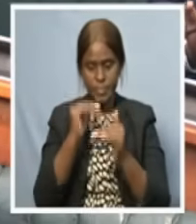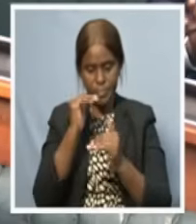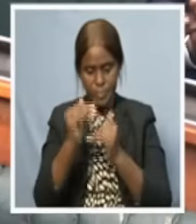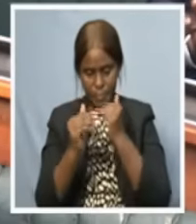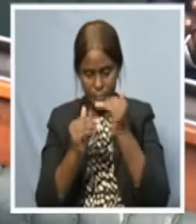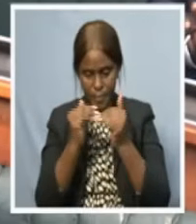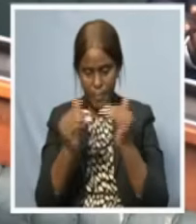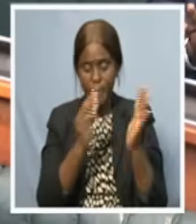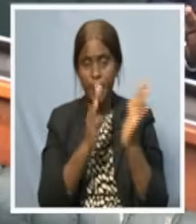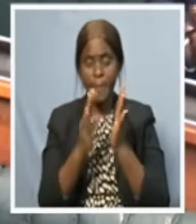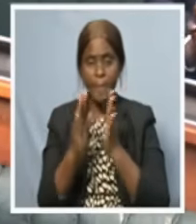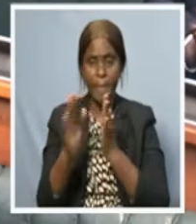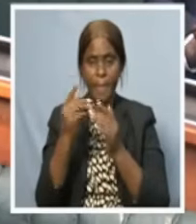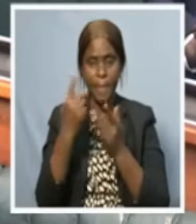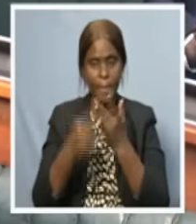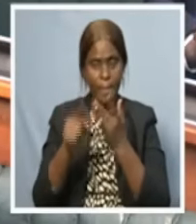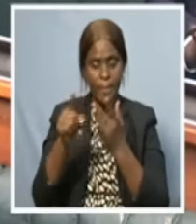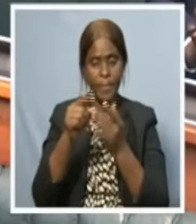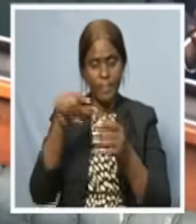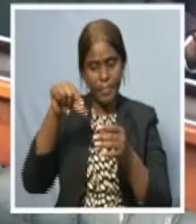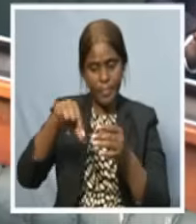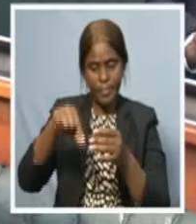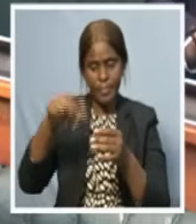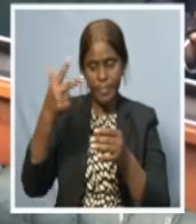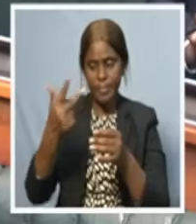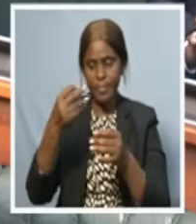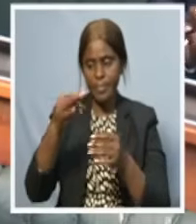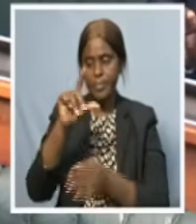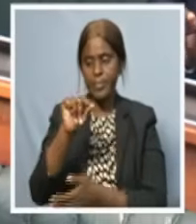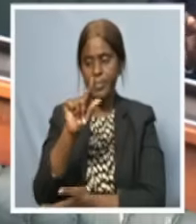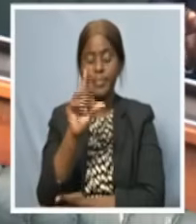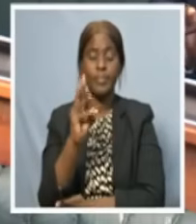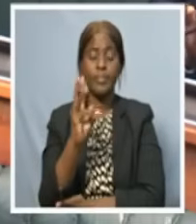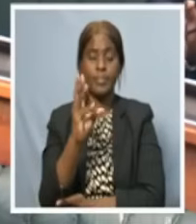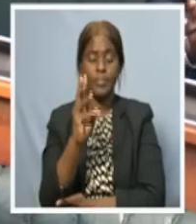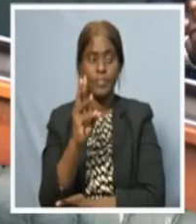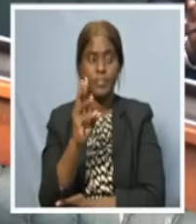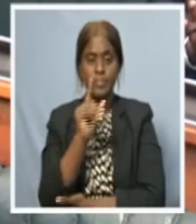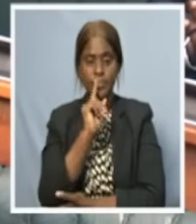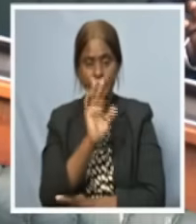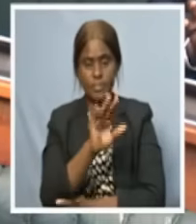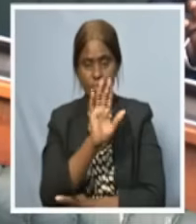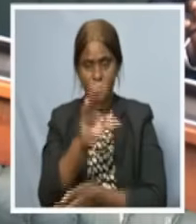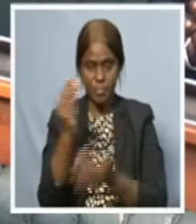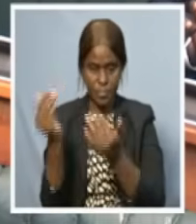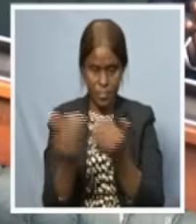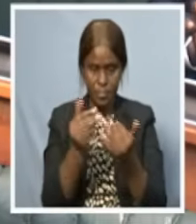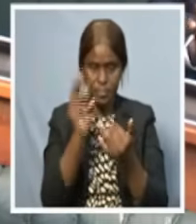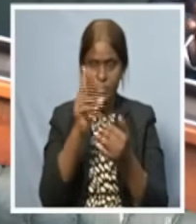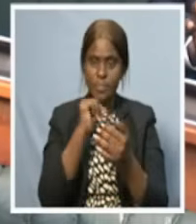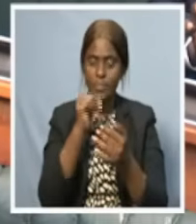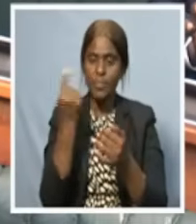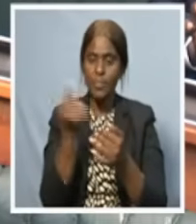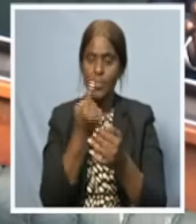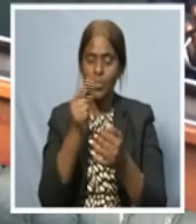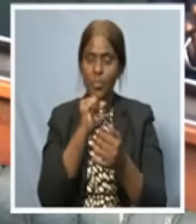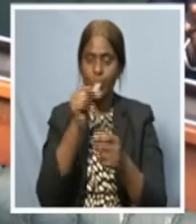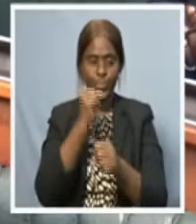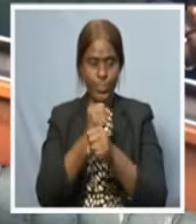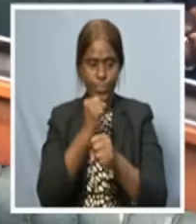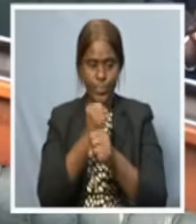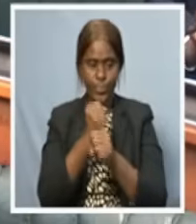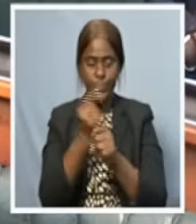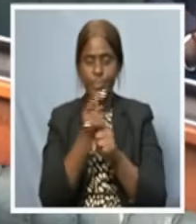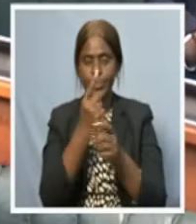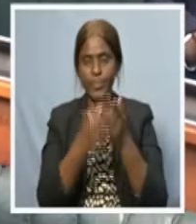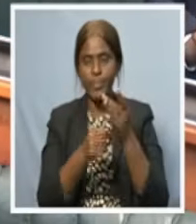stopgap measure by Q3 of 2026. This bus will not, of course, operate